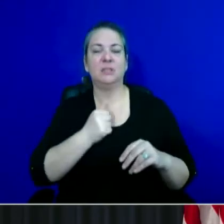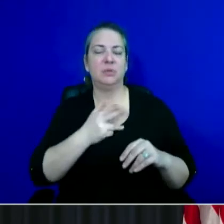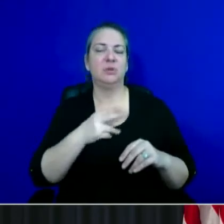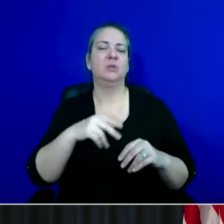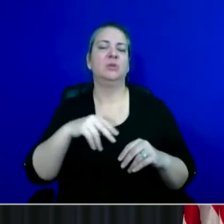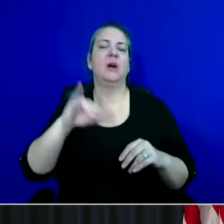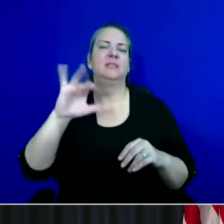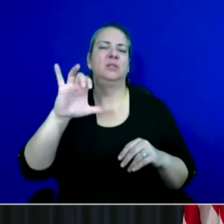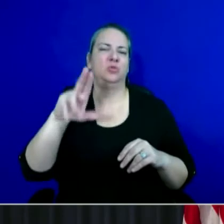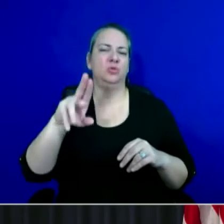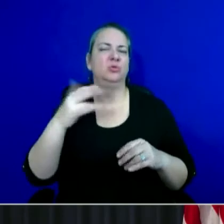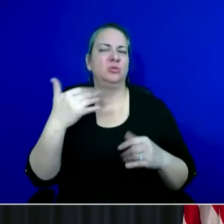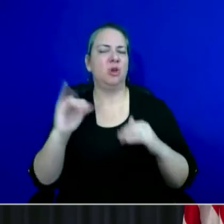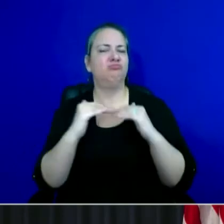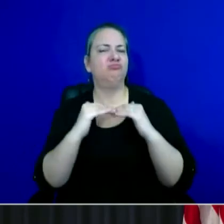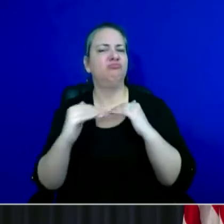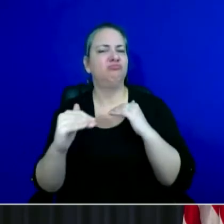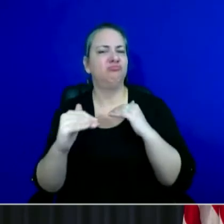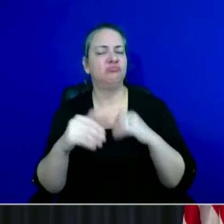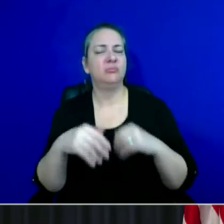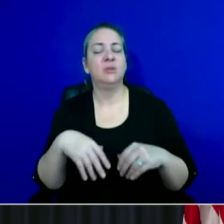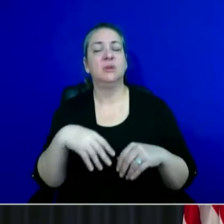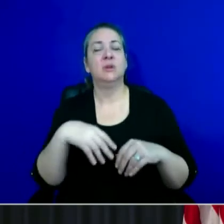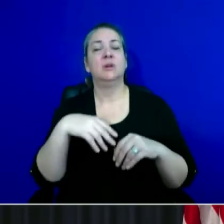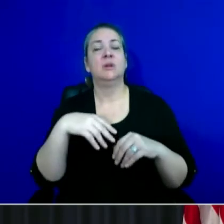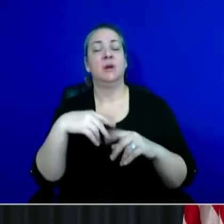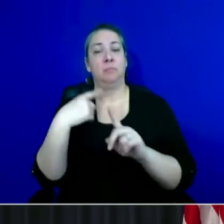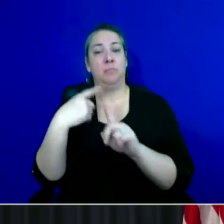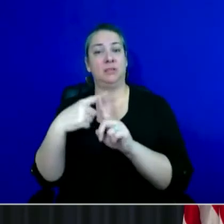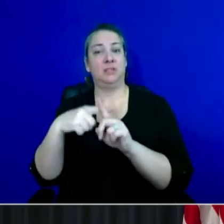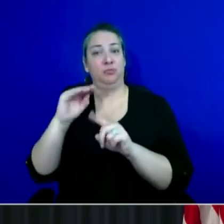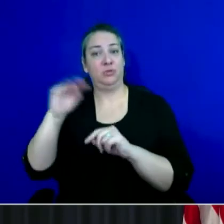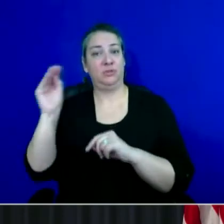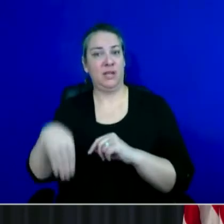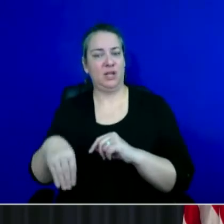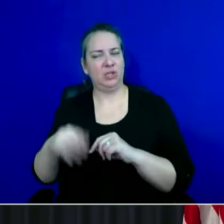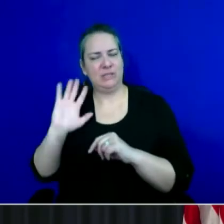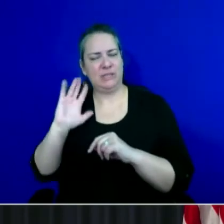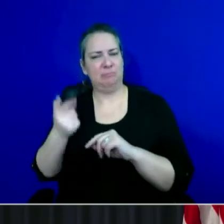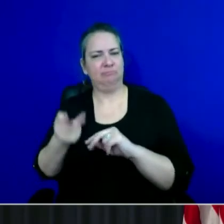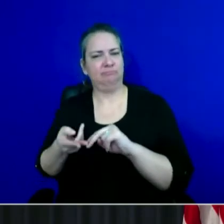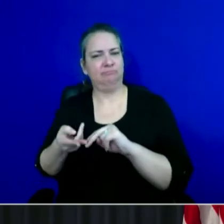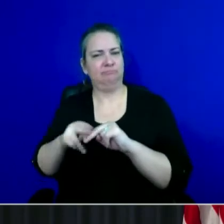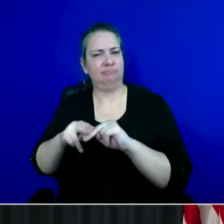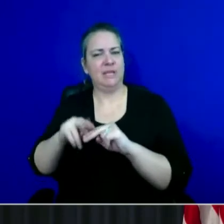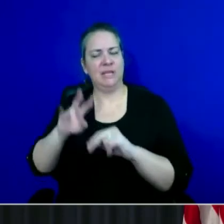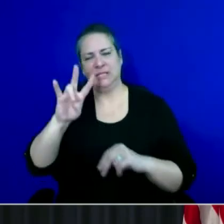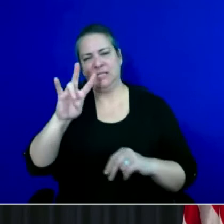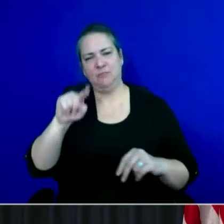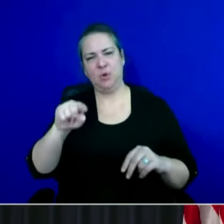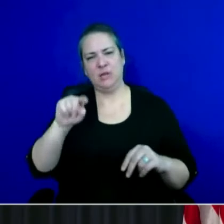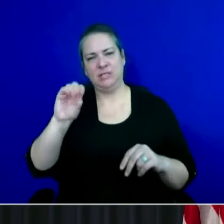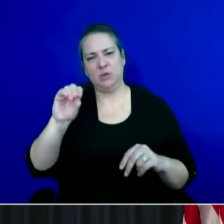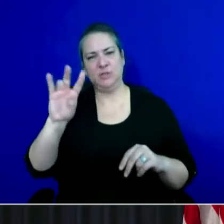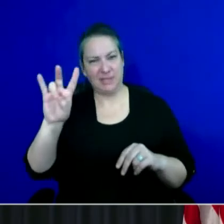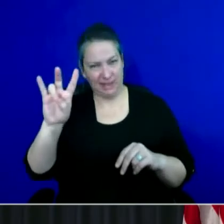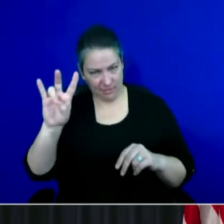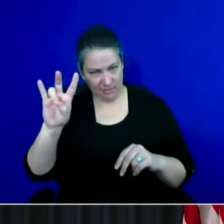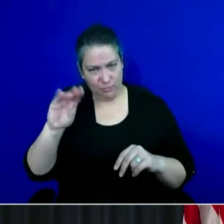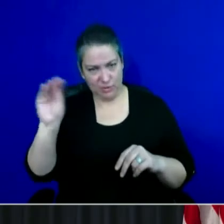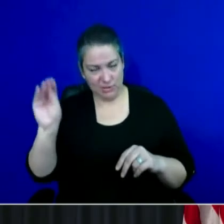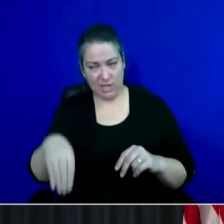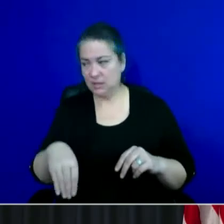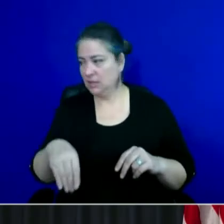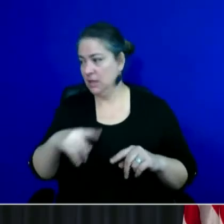stable. Our positivity rate has gone up a little bit to 7.07%, but this is an impact of the